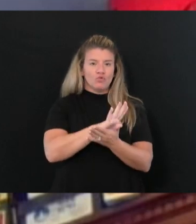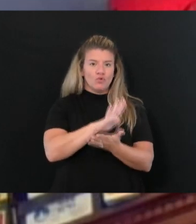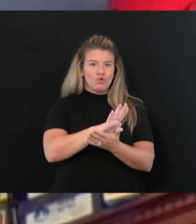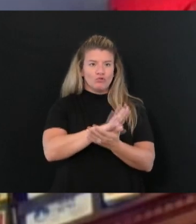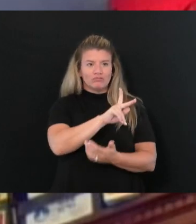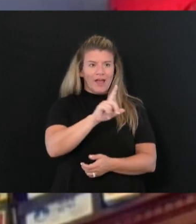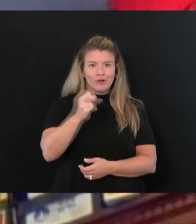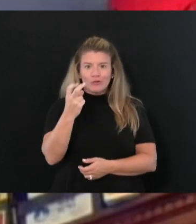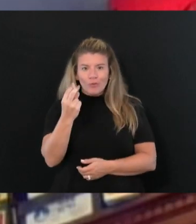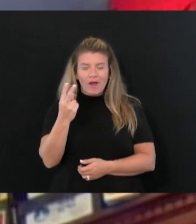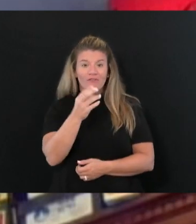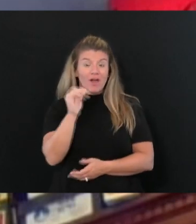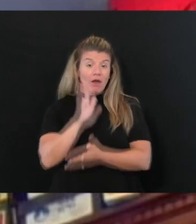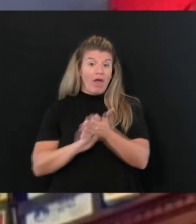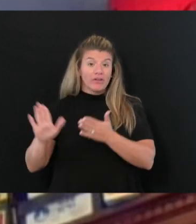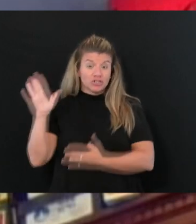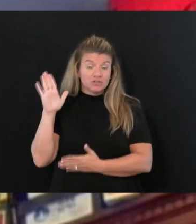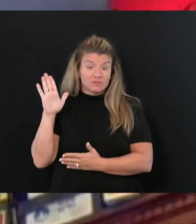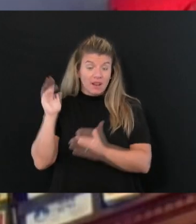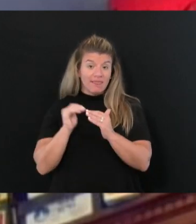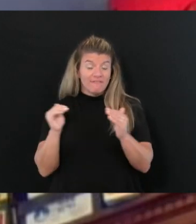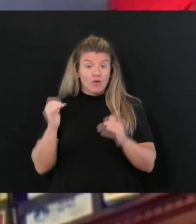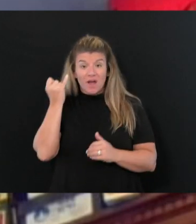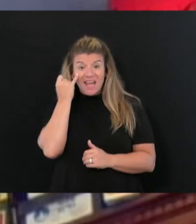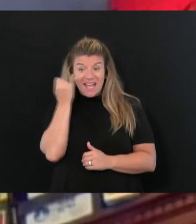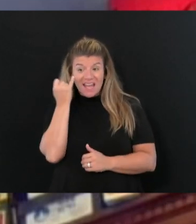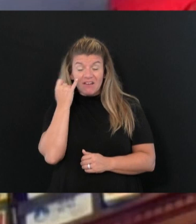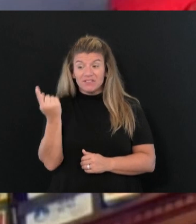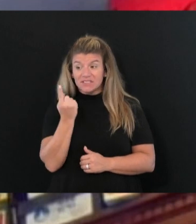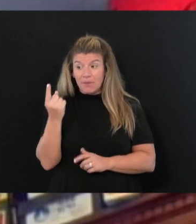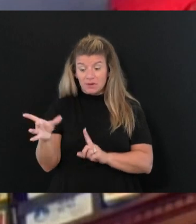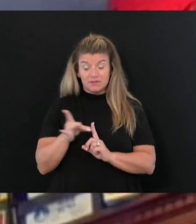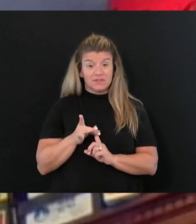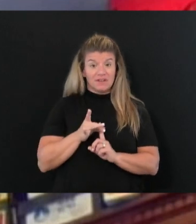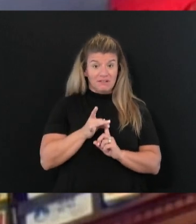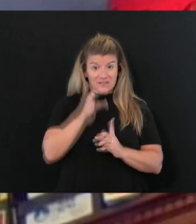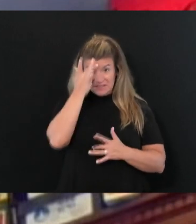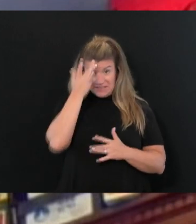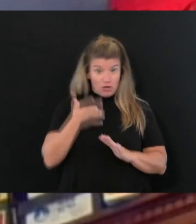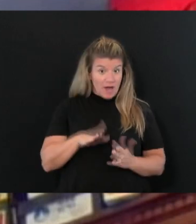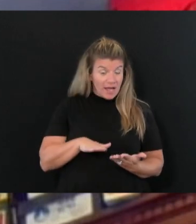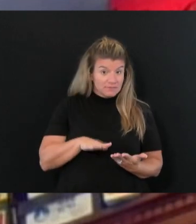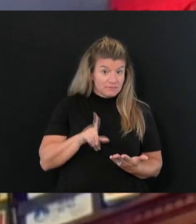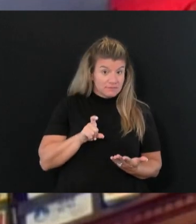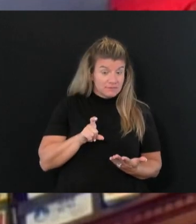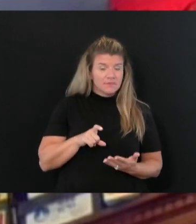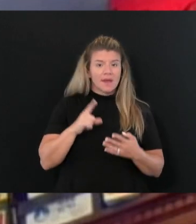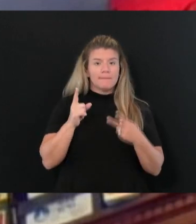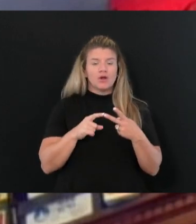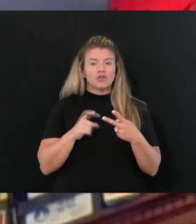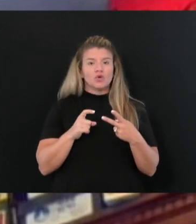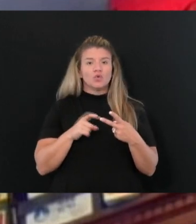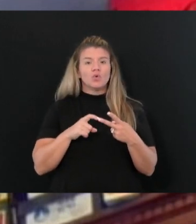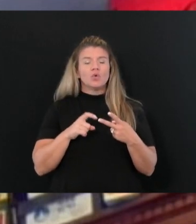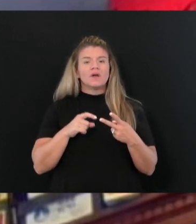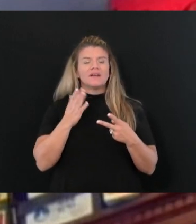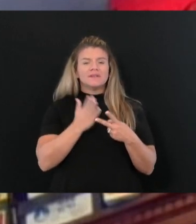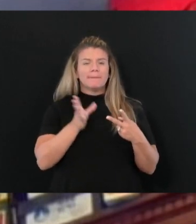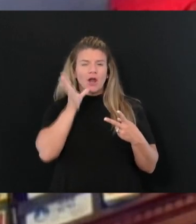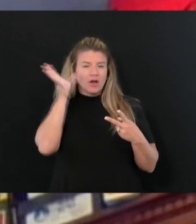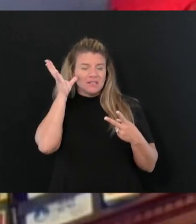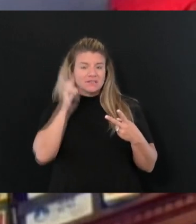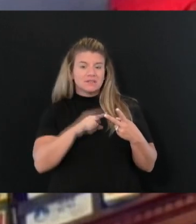ed level for if kids or others get sick or die. And part 2 came to me from some